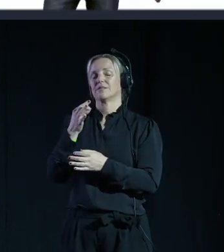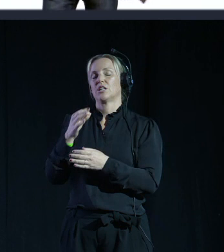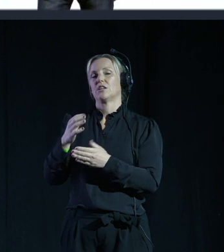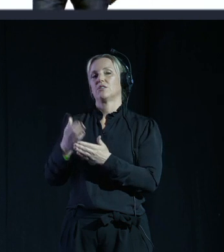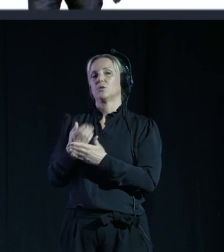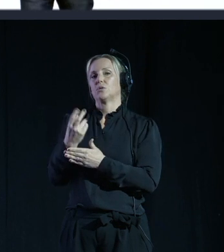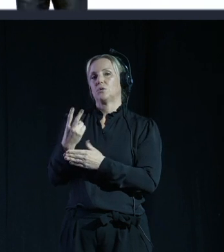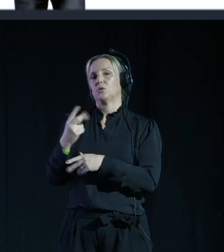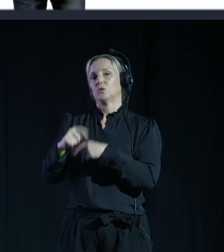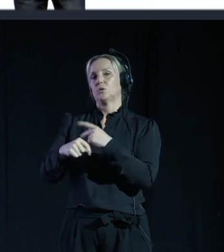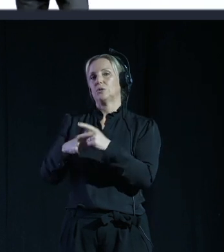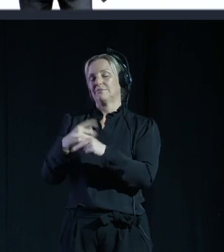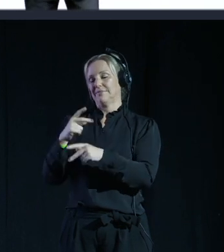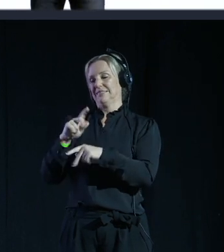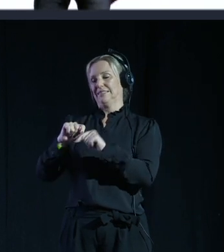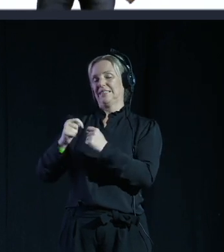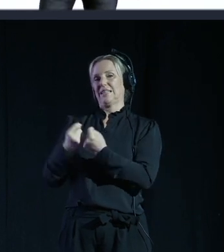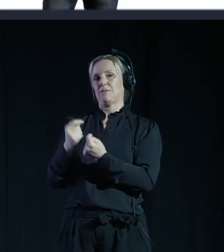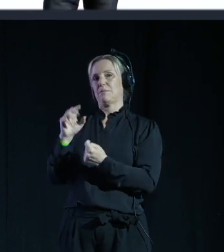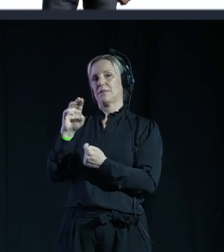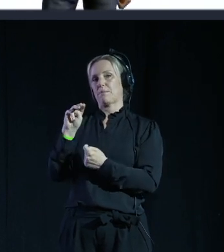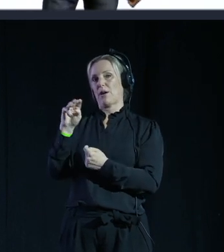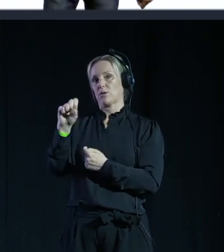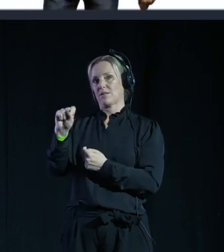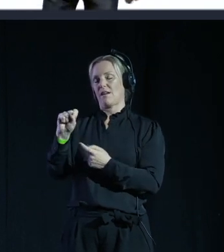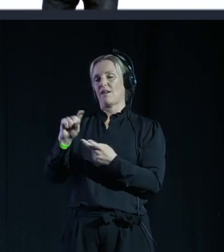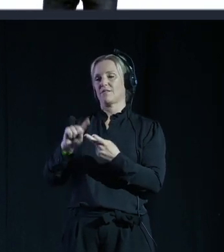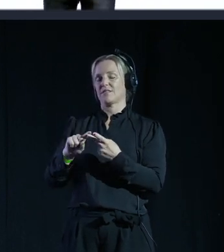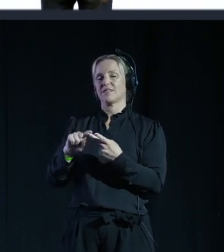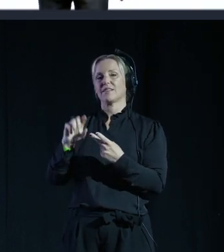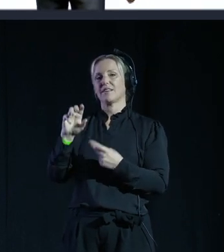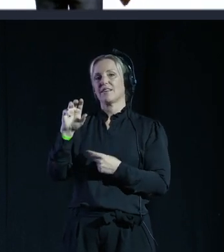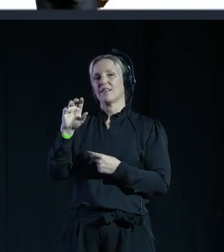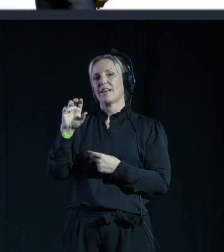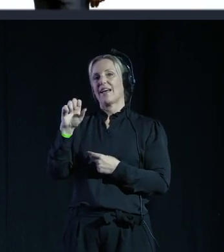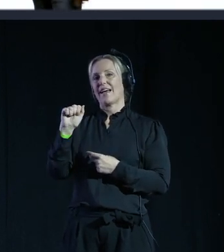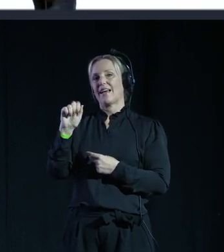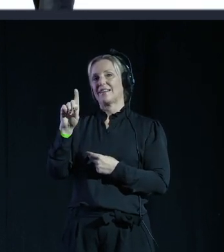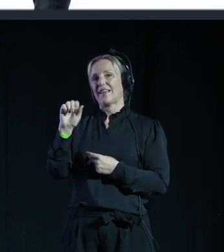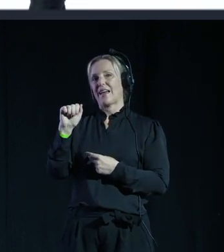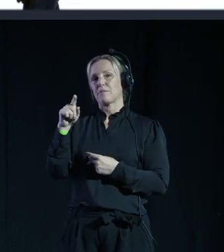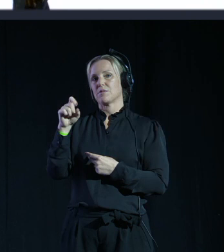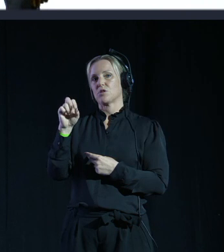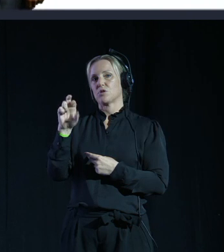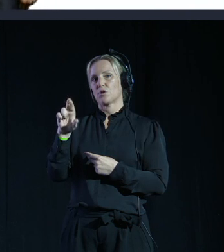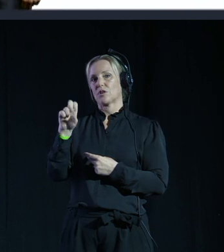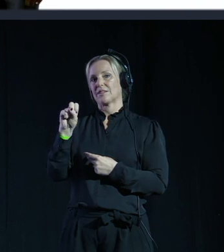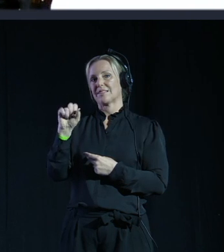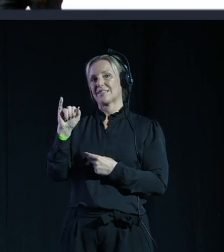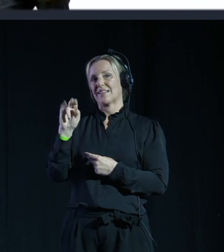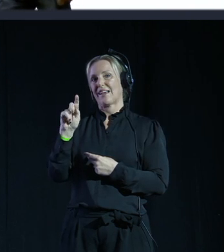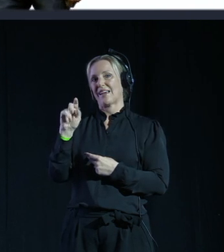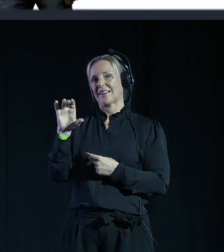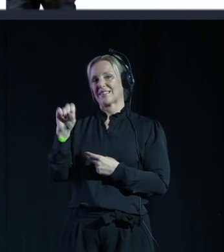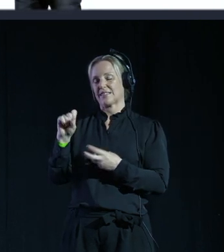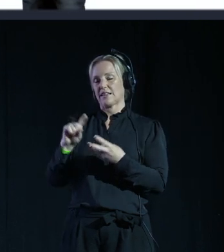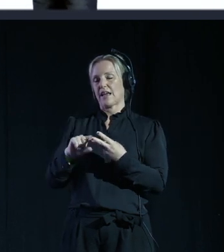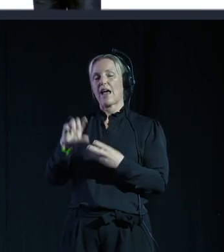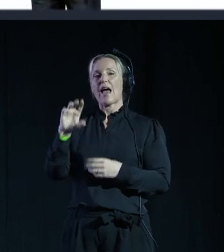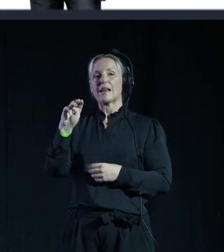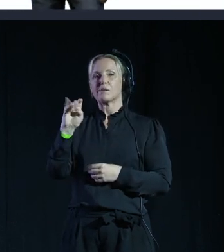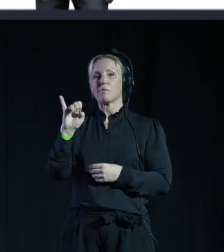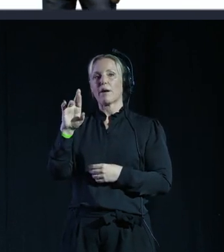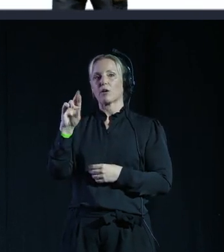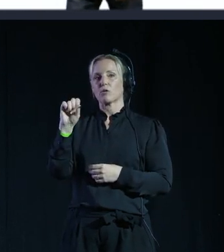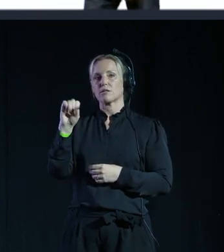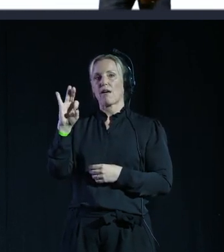coming. So you're going to see an adapter for Azure Synapse Analytics and Microsoft Fabric. Both of these are in preview right now.